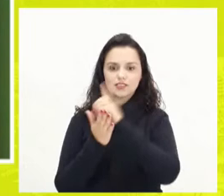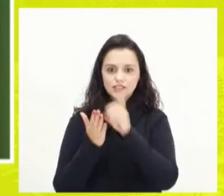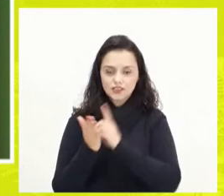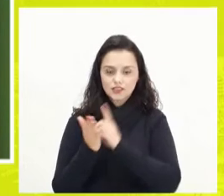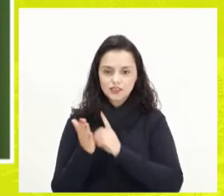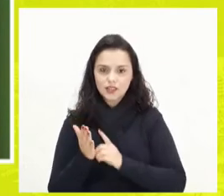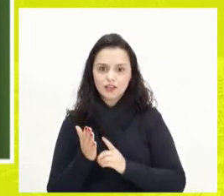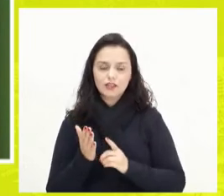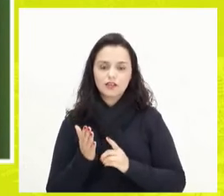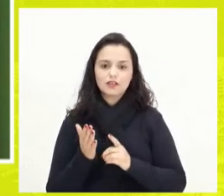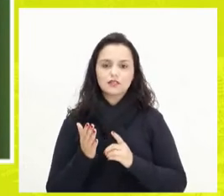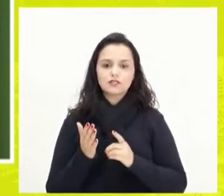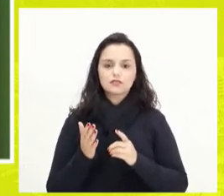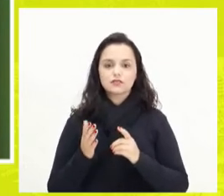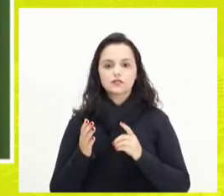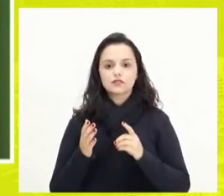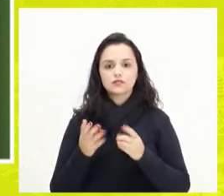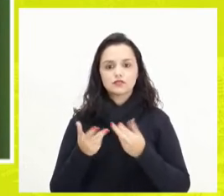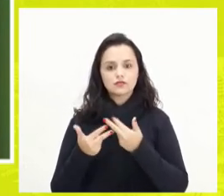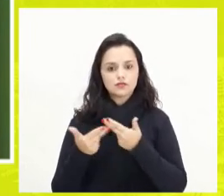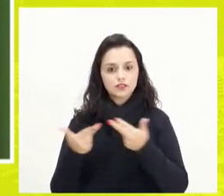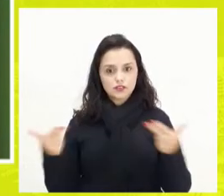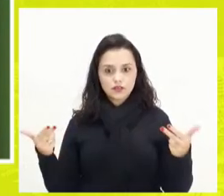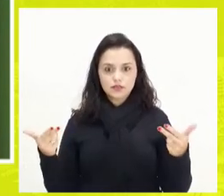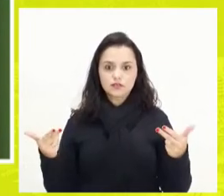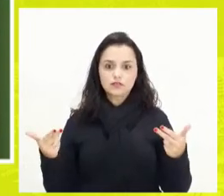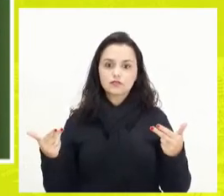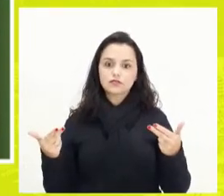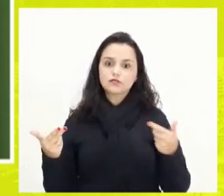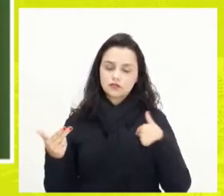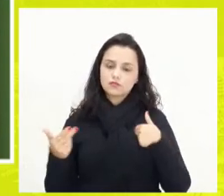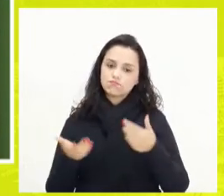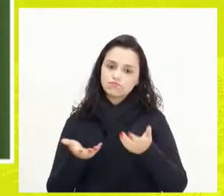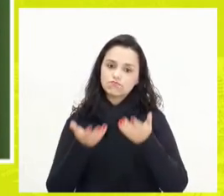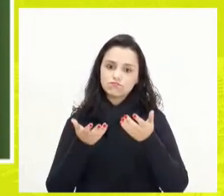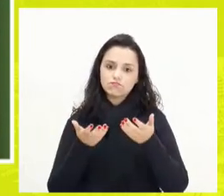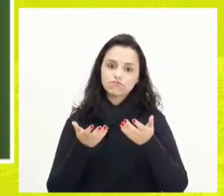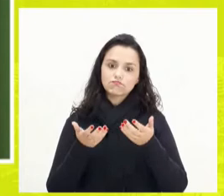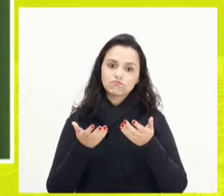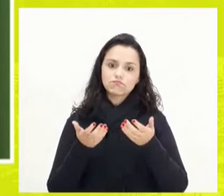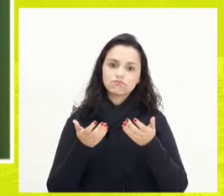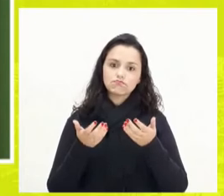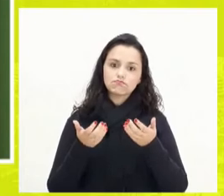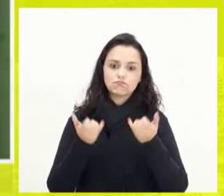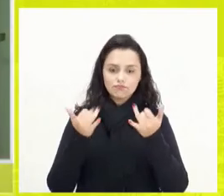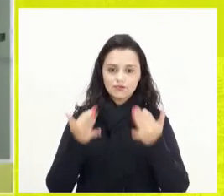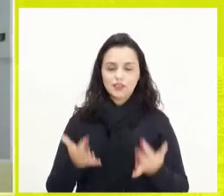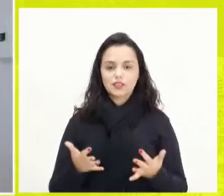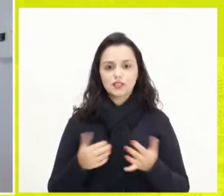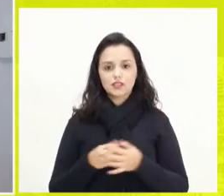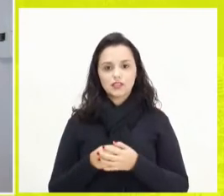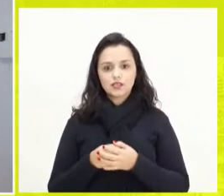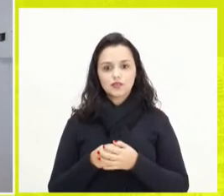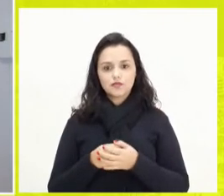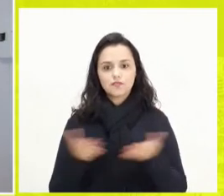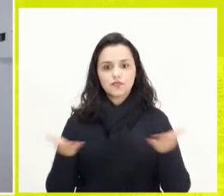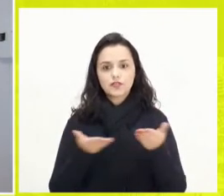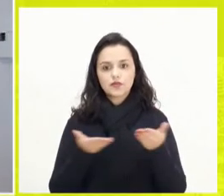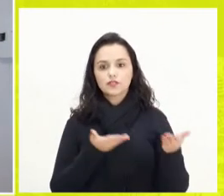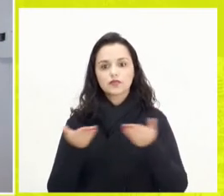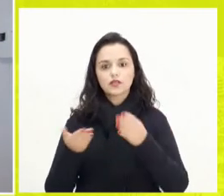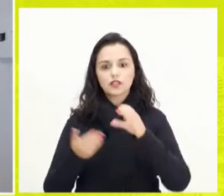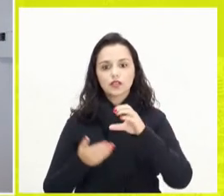journalists with designers with influencers with advertisers you know i think that's